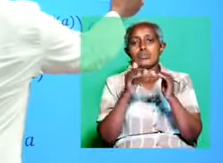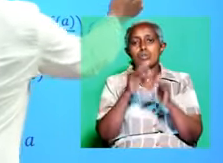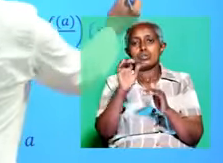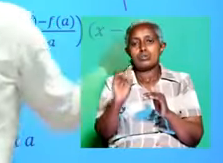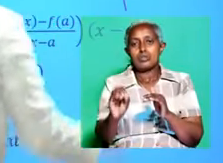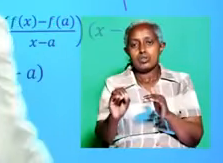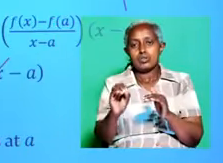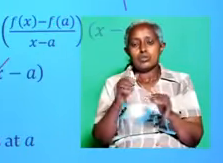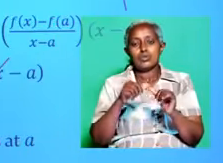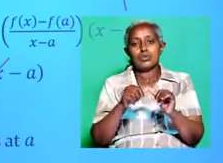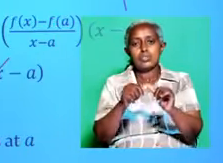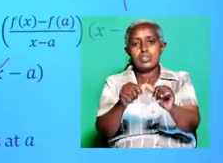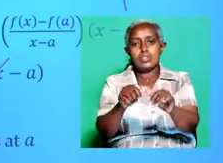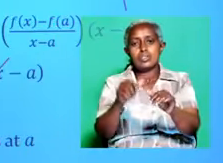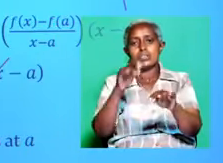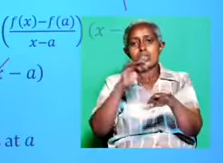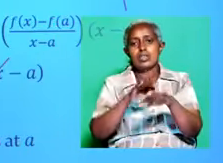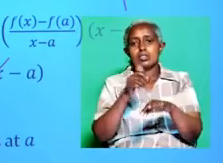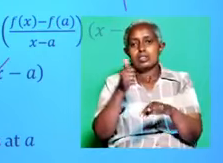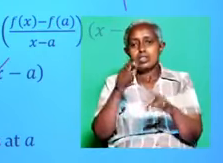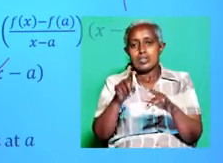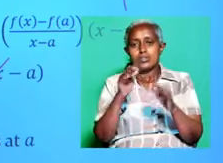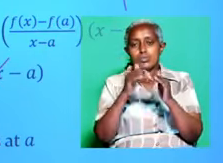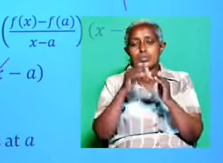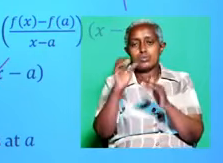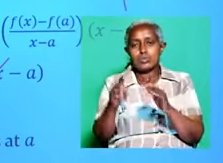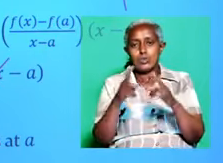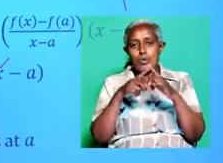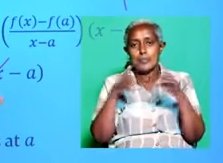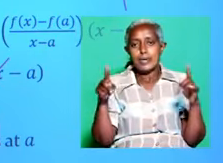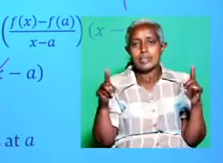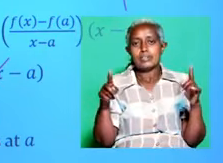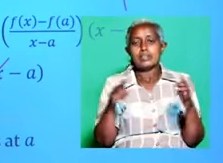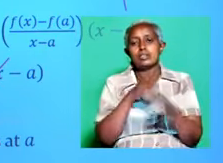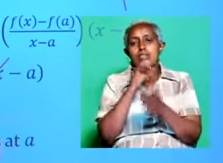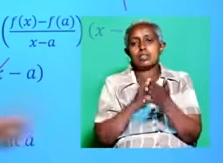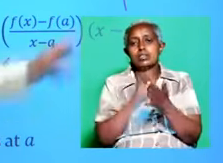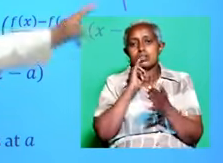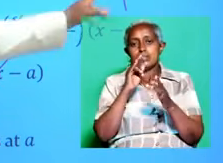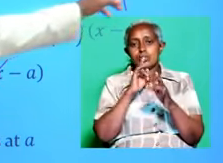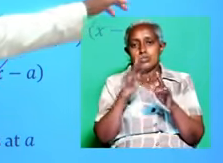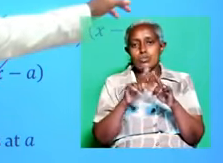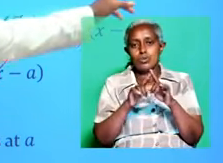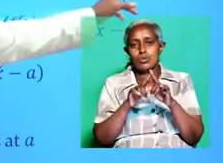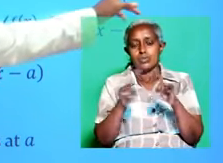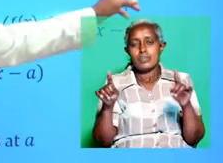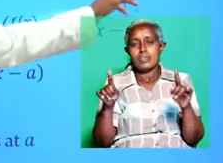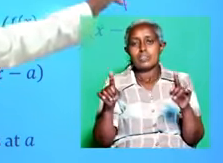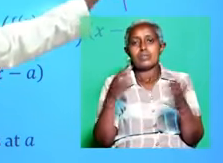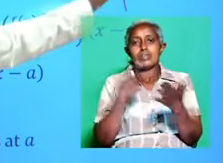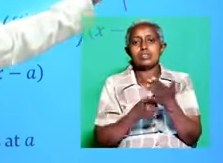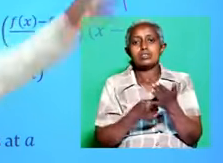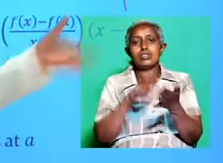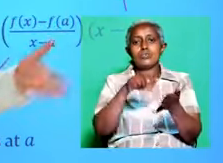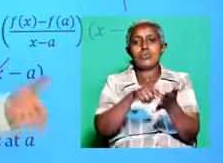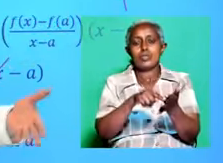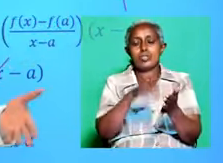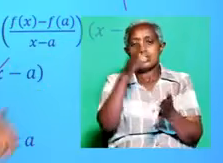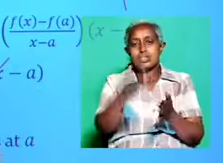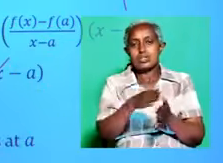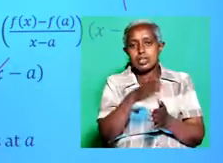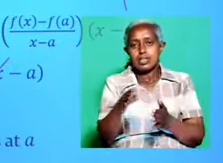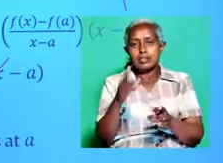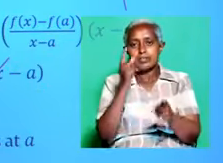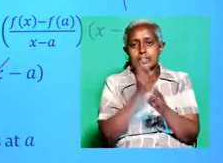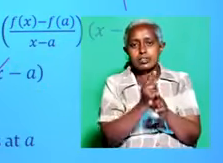to 0. It is continuous at x equal to 0. But it's not differentiable at this point. Since the graph has a